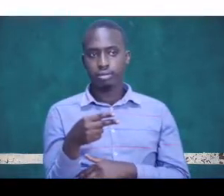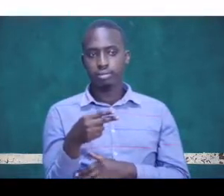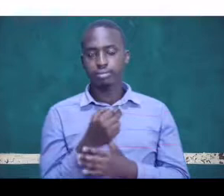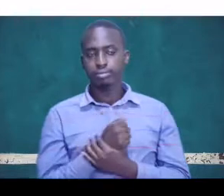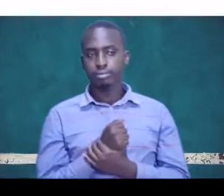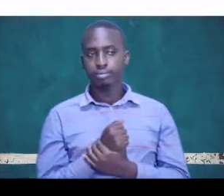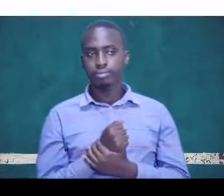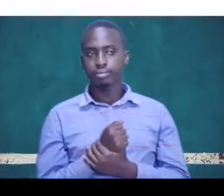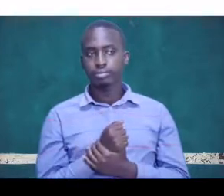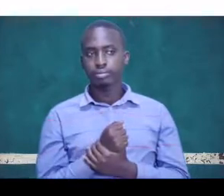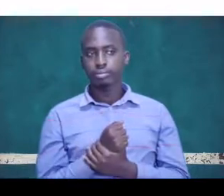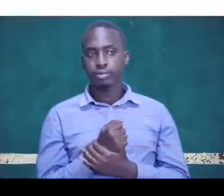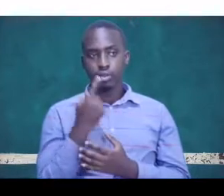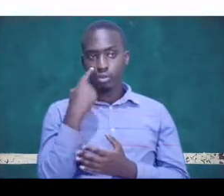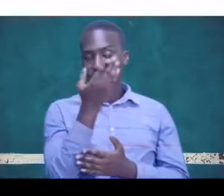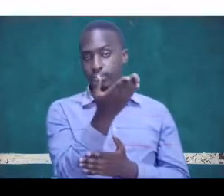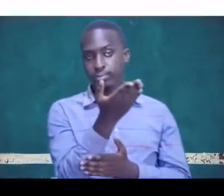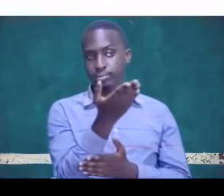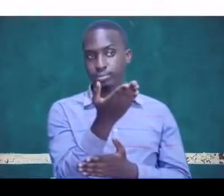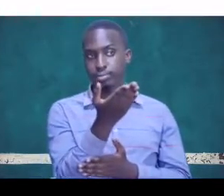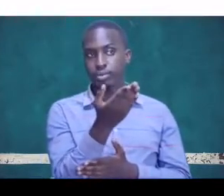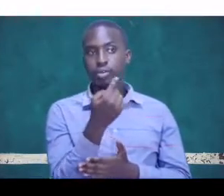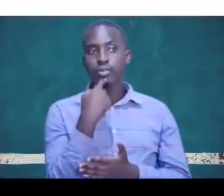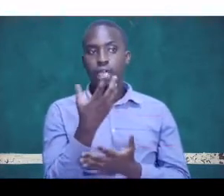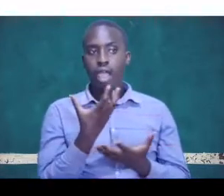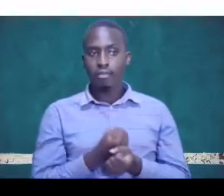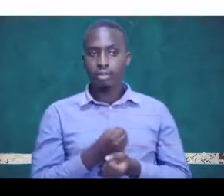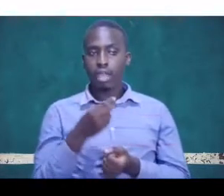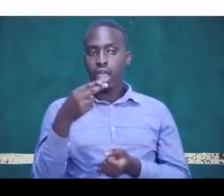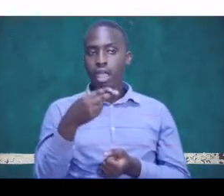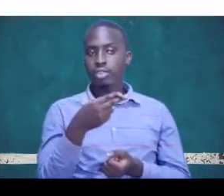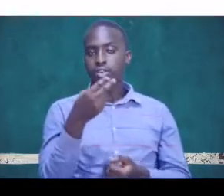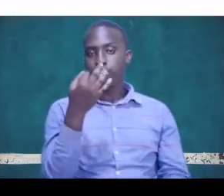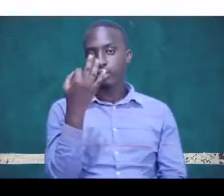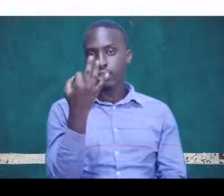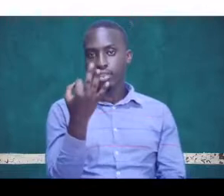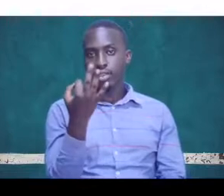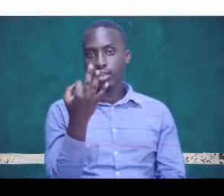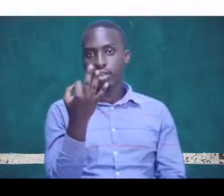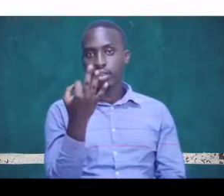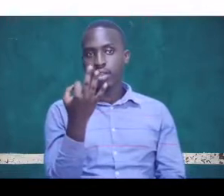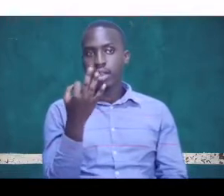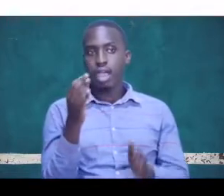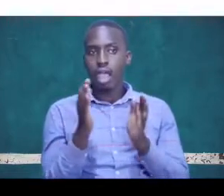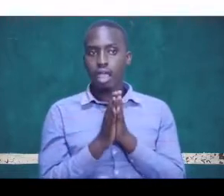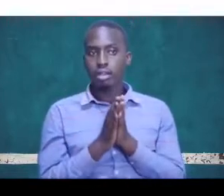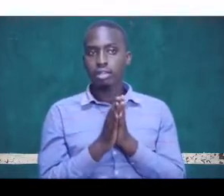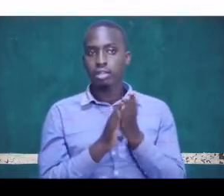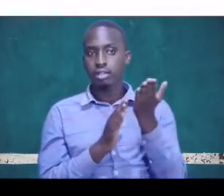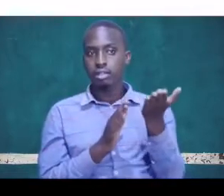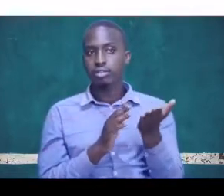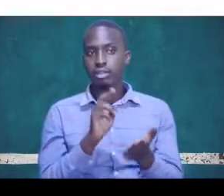3, this one. You see that? So here we have hydrogen 3, and this